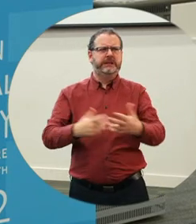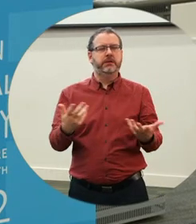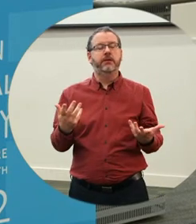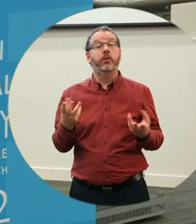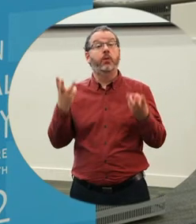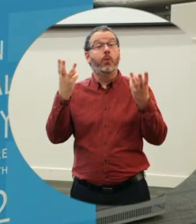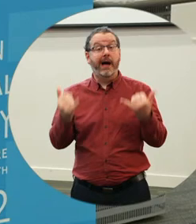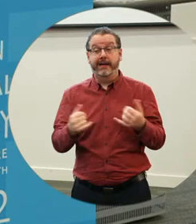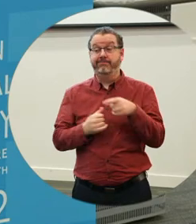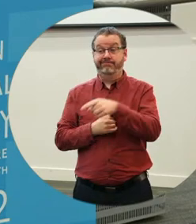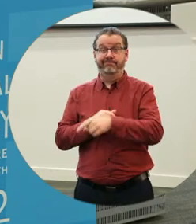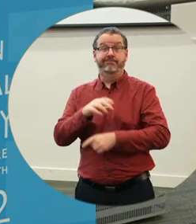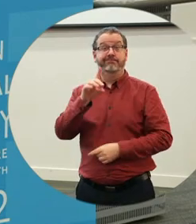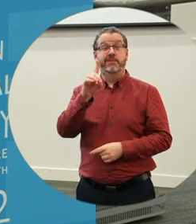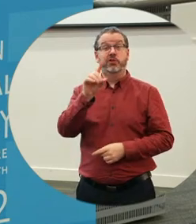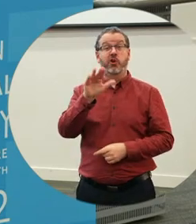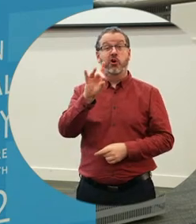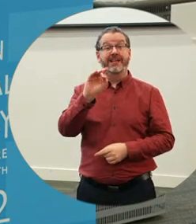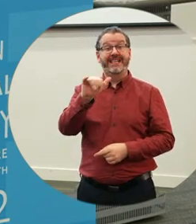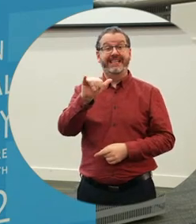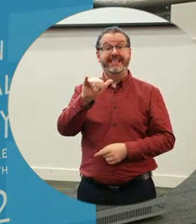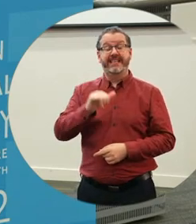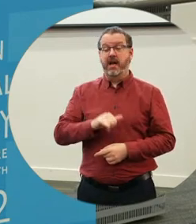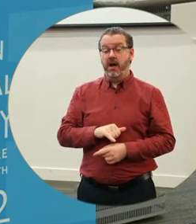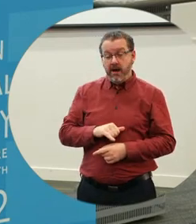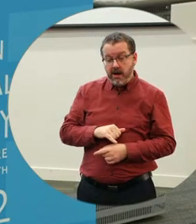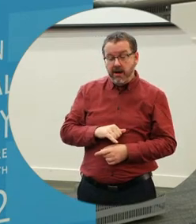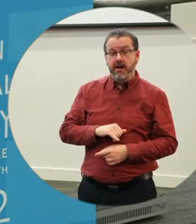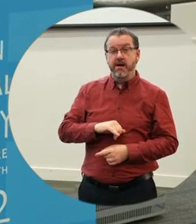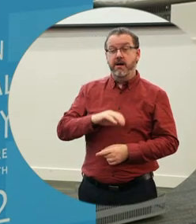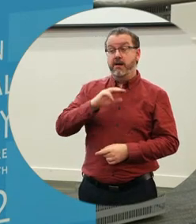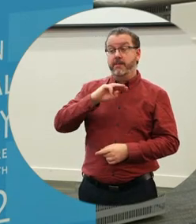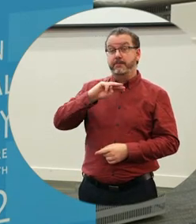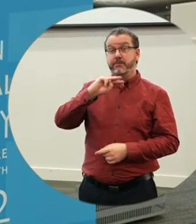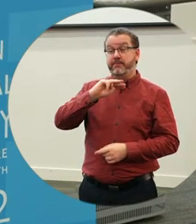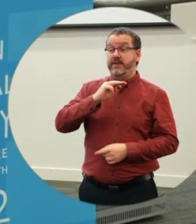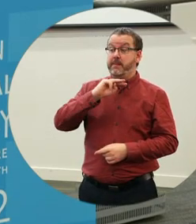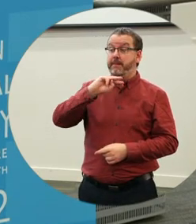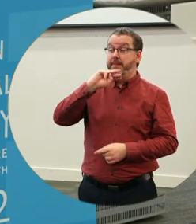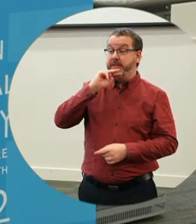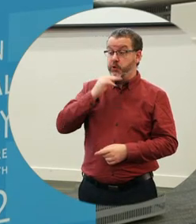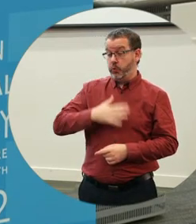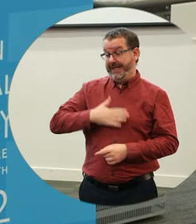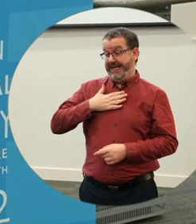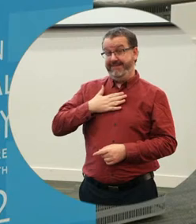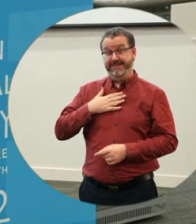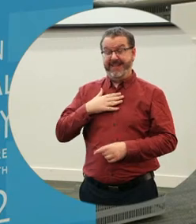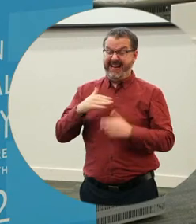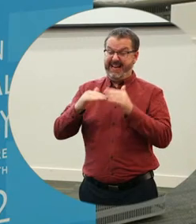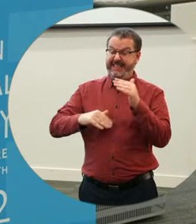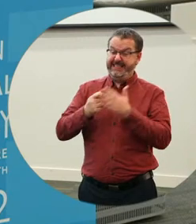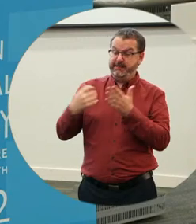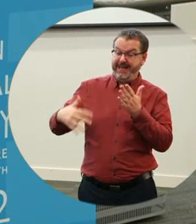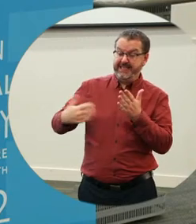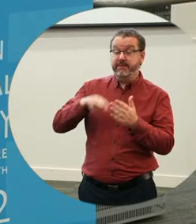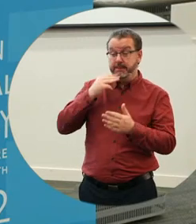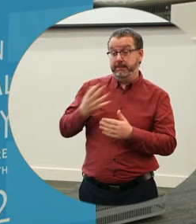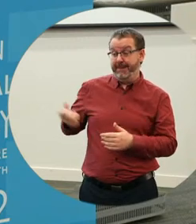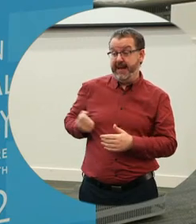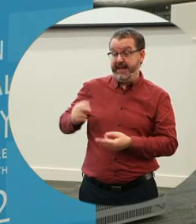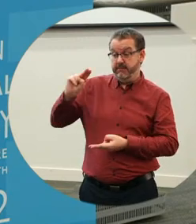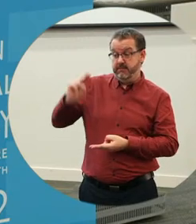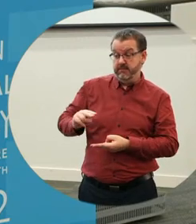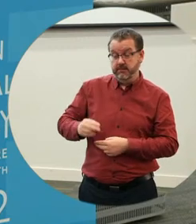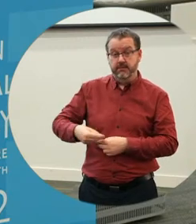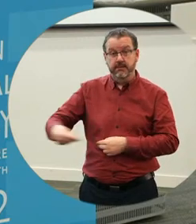was the view was taken that you lived less expensively and therefore you got less pay. I think they got 2 shillings a week less than a constable who